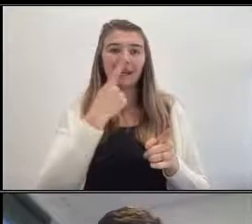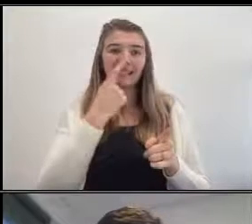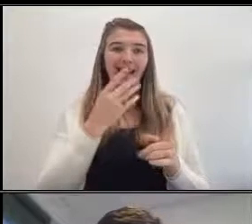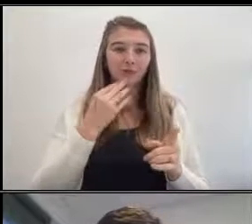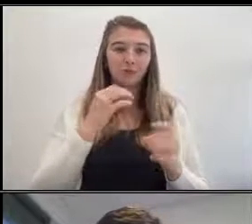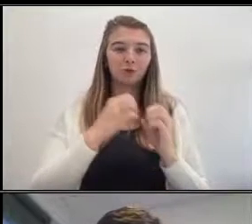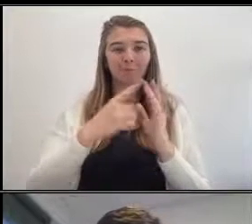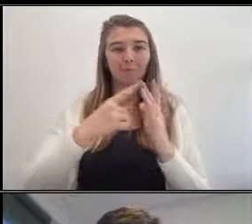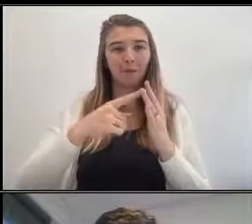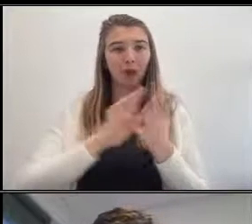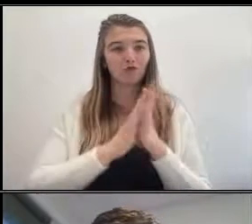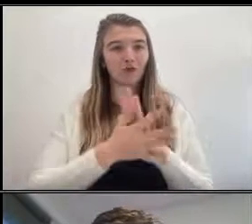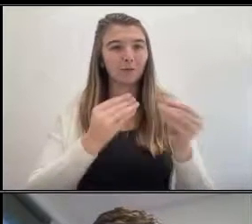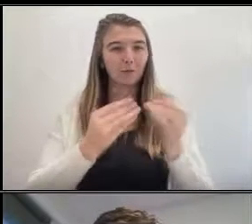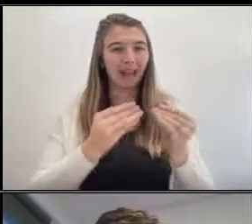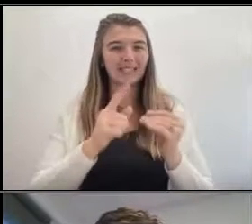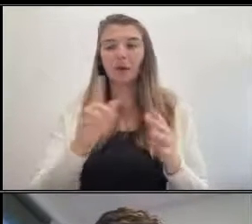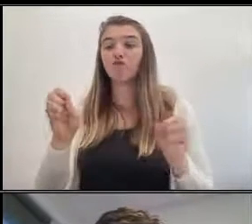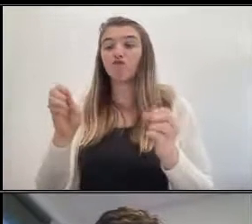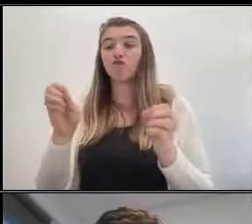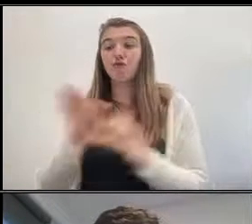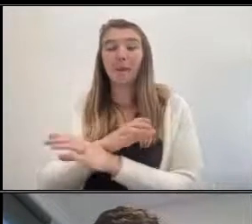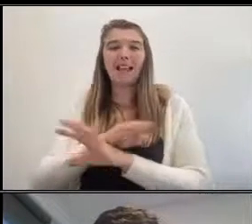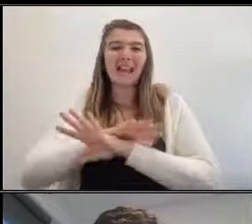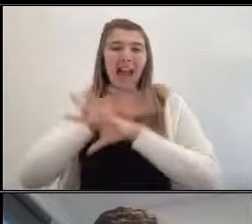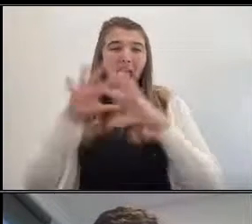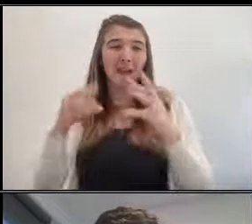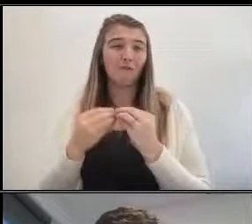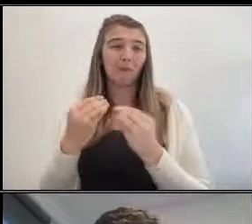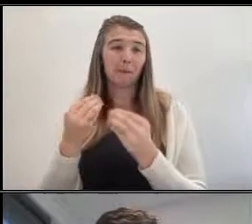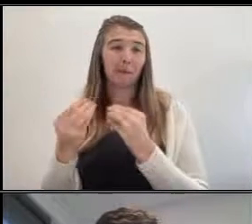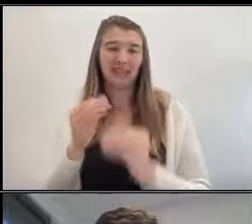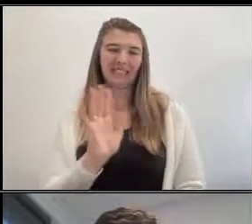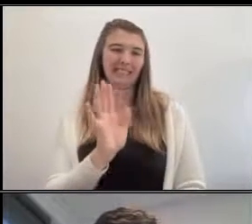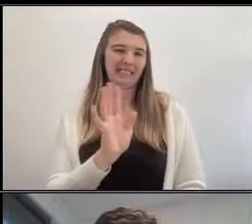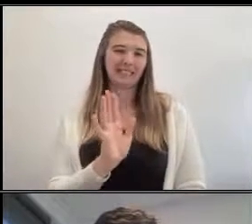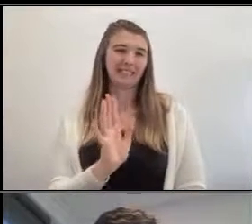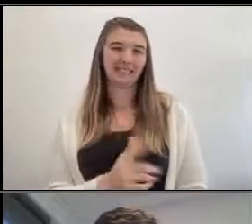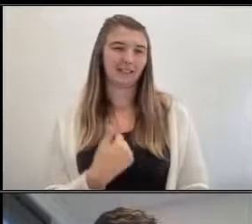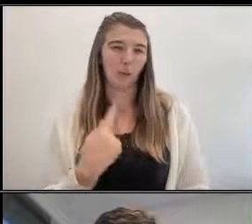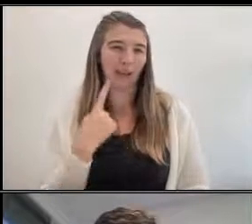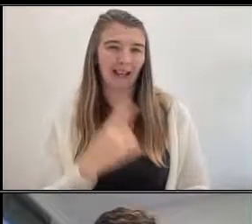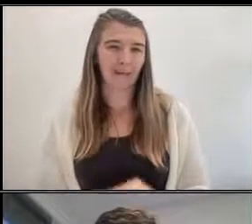definitely not replacing all plastic with biodegradable plastic.